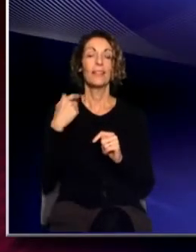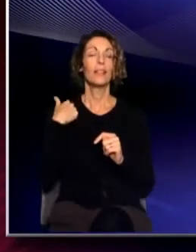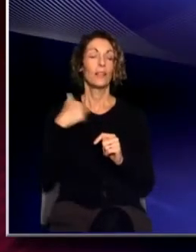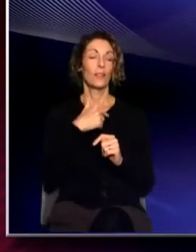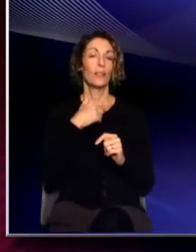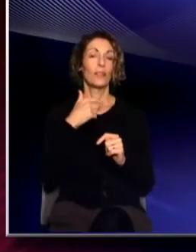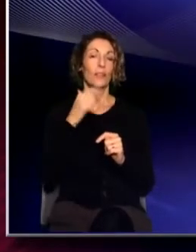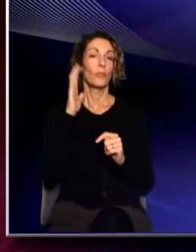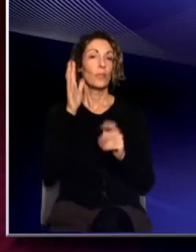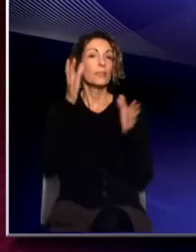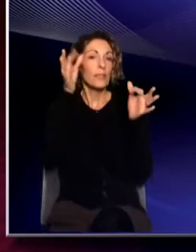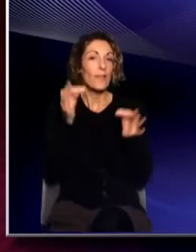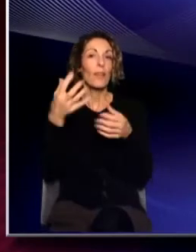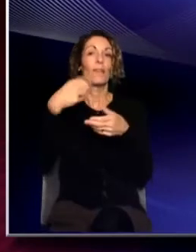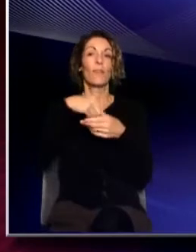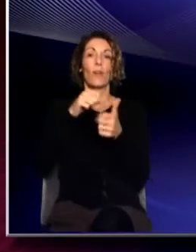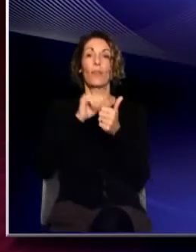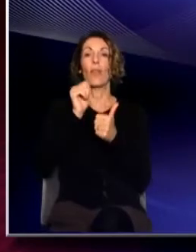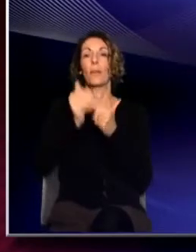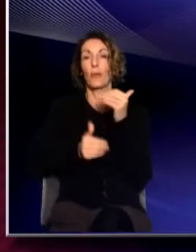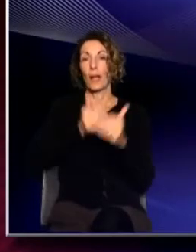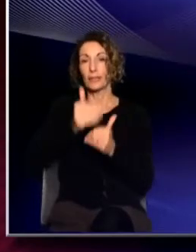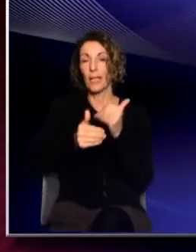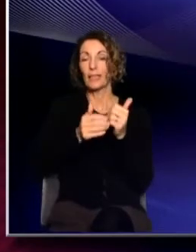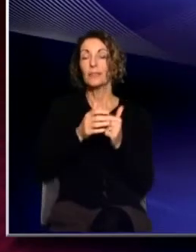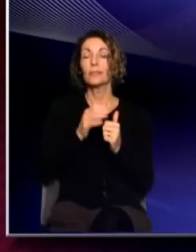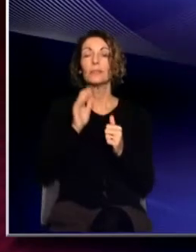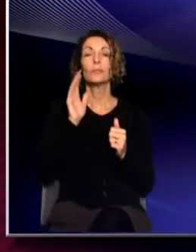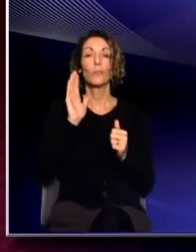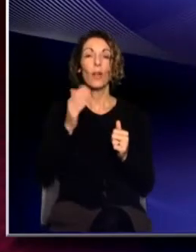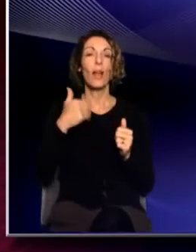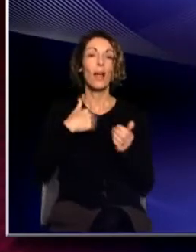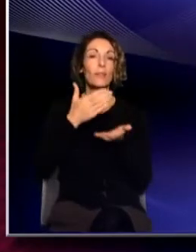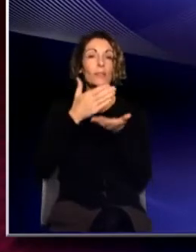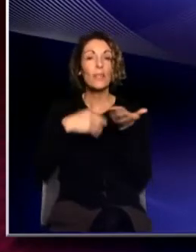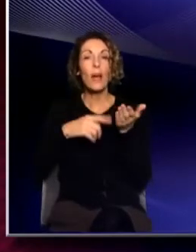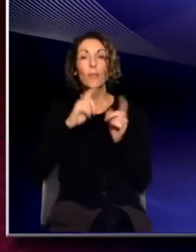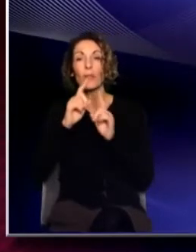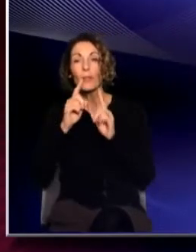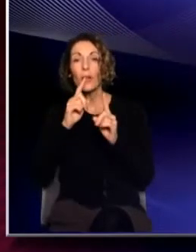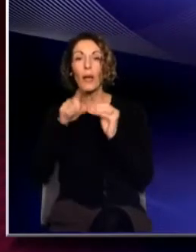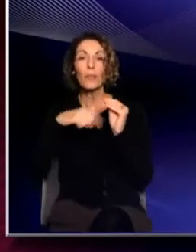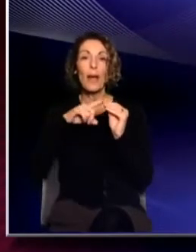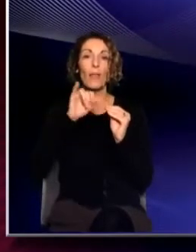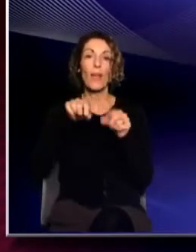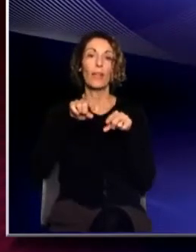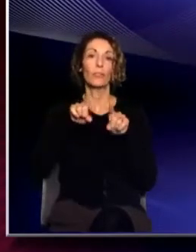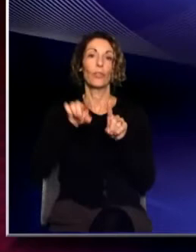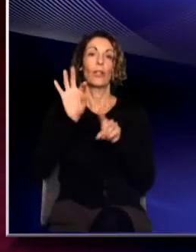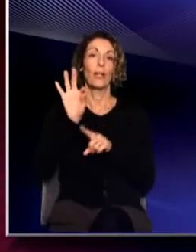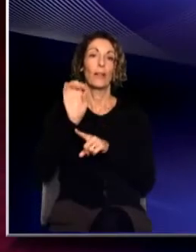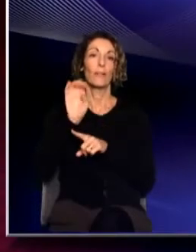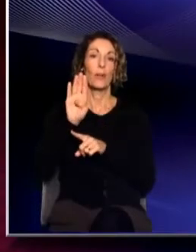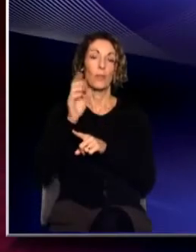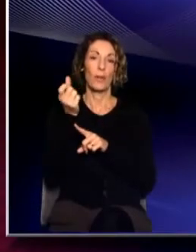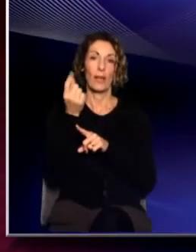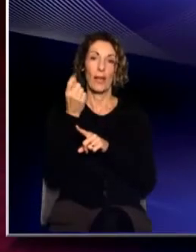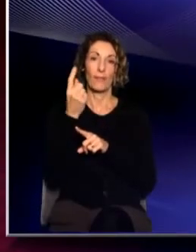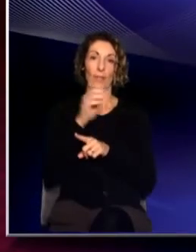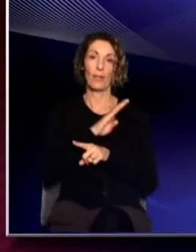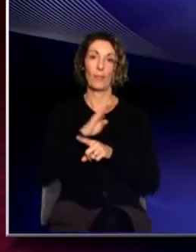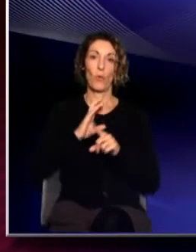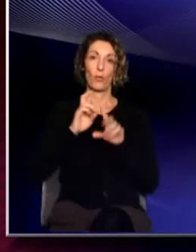definitely be involved with the process. There will be some conversation about that during the February 11th